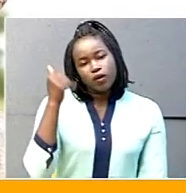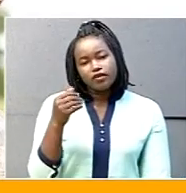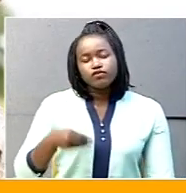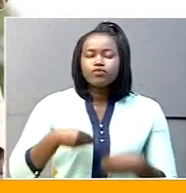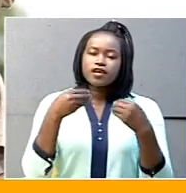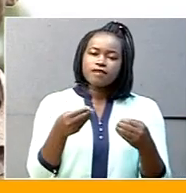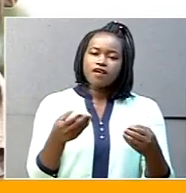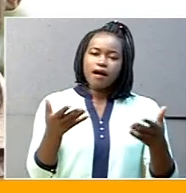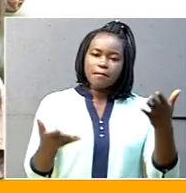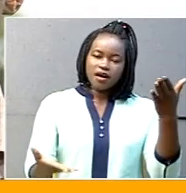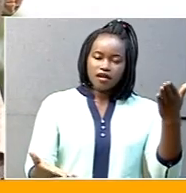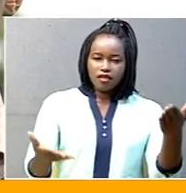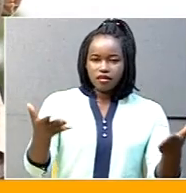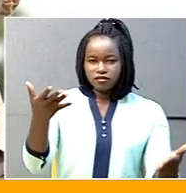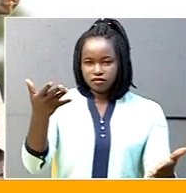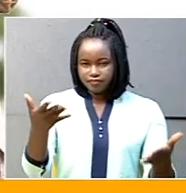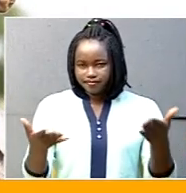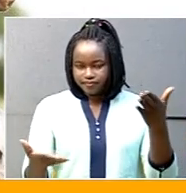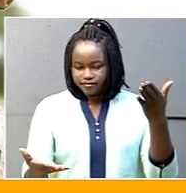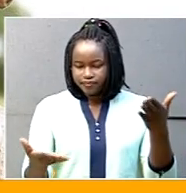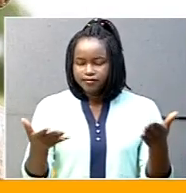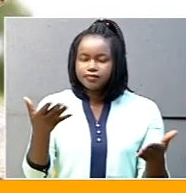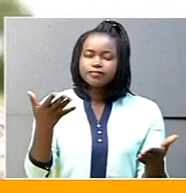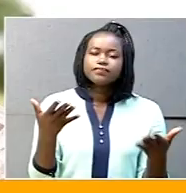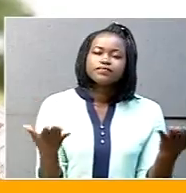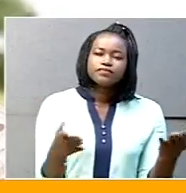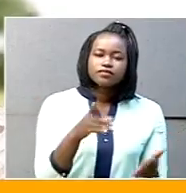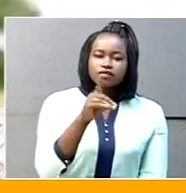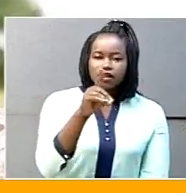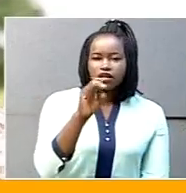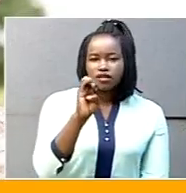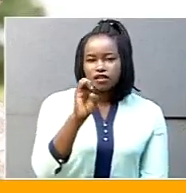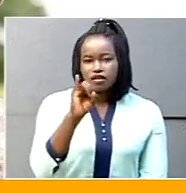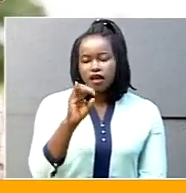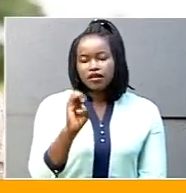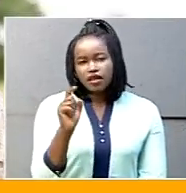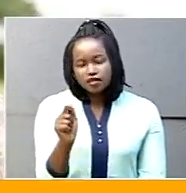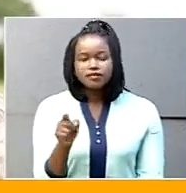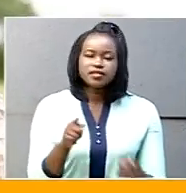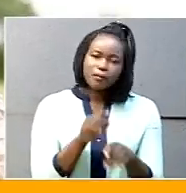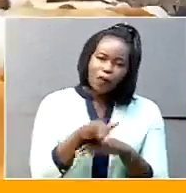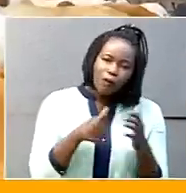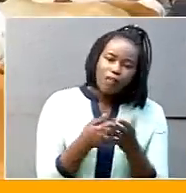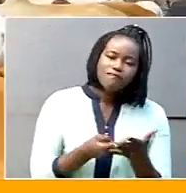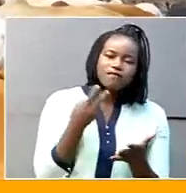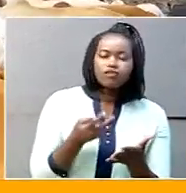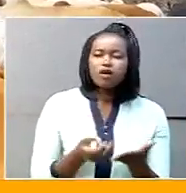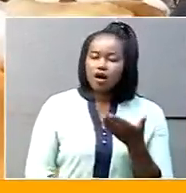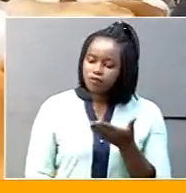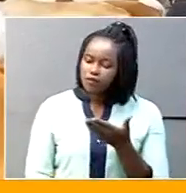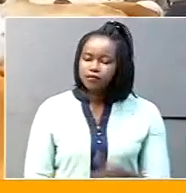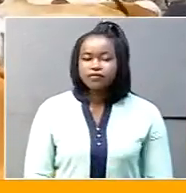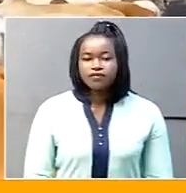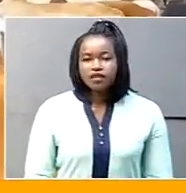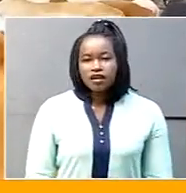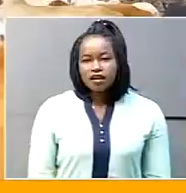balanced diet, or a diet that possesses almost all the ingredients that the animal needs. A senior animal